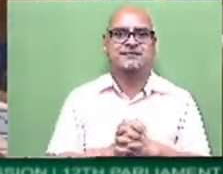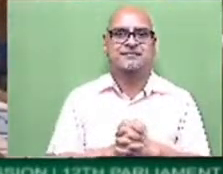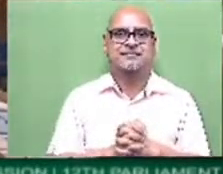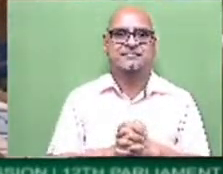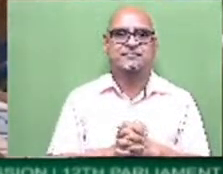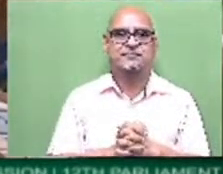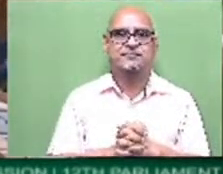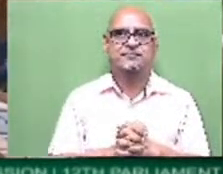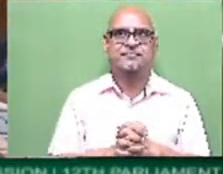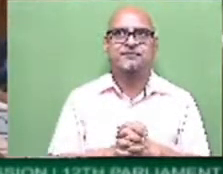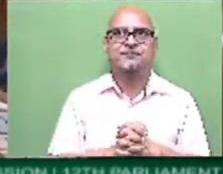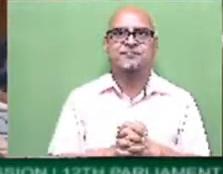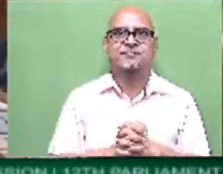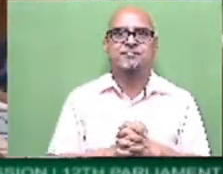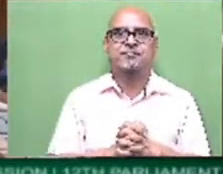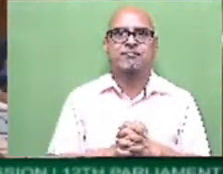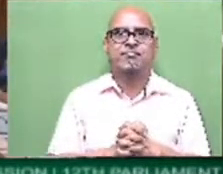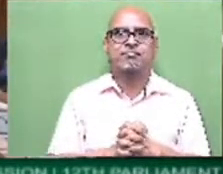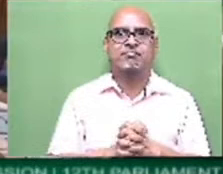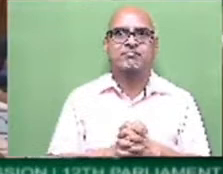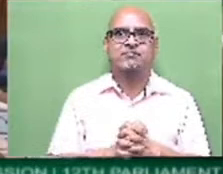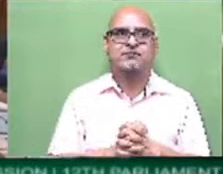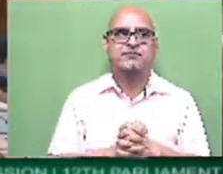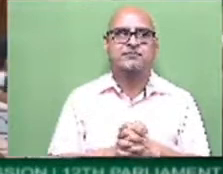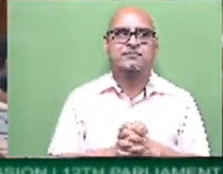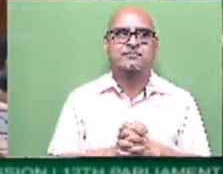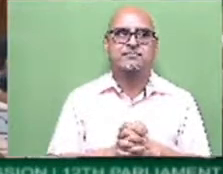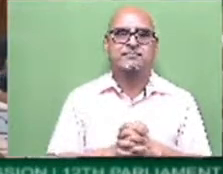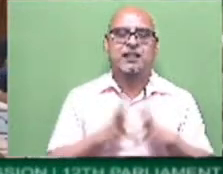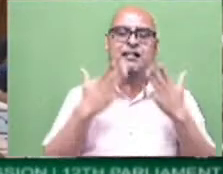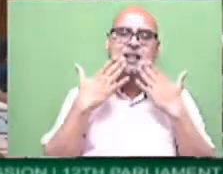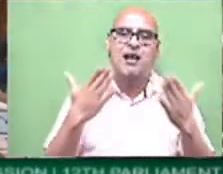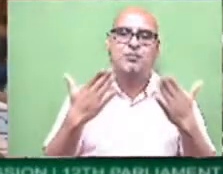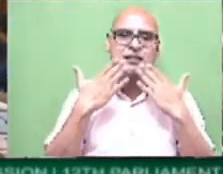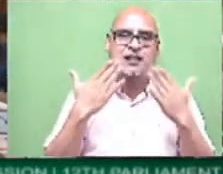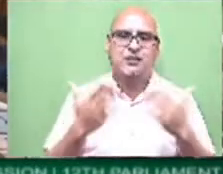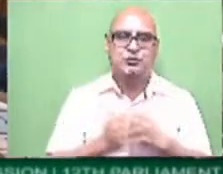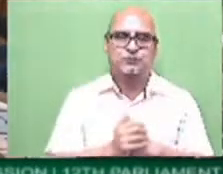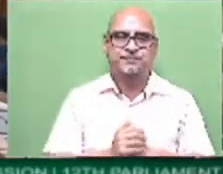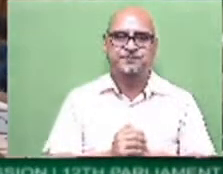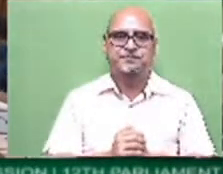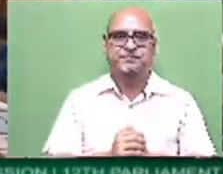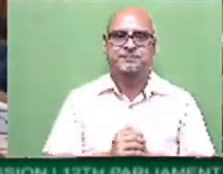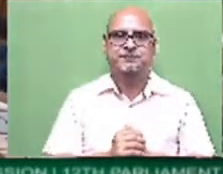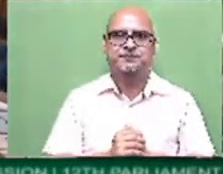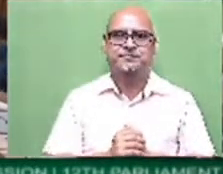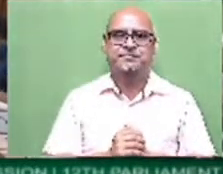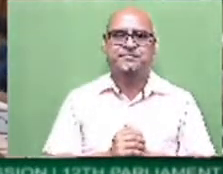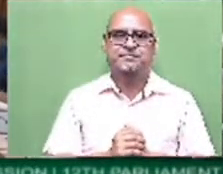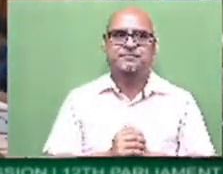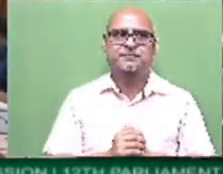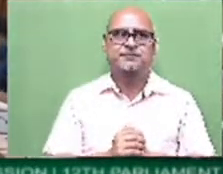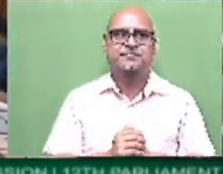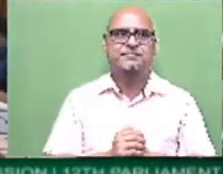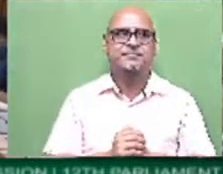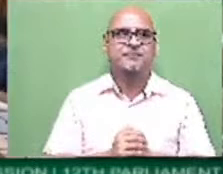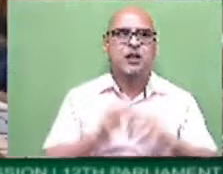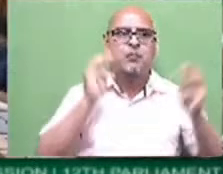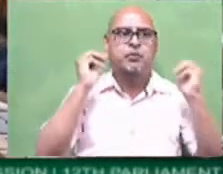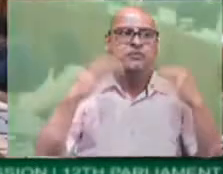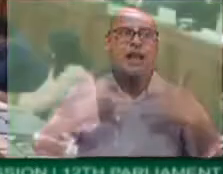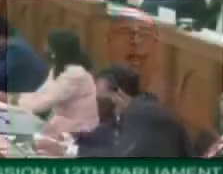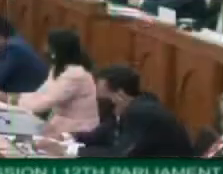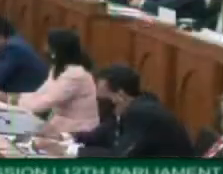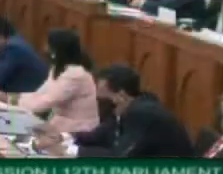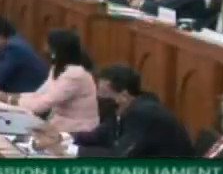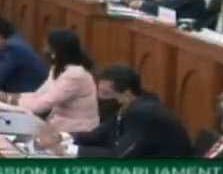Thank you very much, Madam Speaker. As I rise to make my first contribution in this new session of the Parliament, I would like to